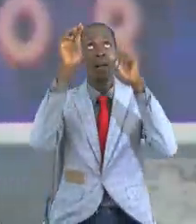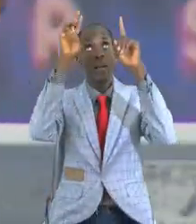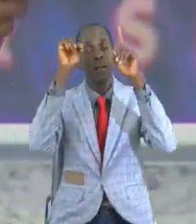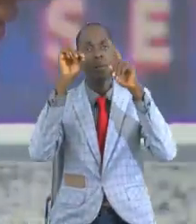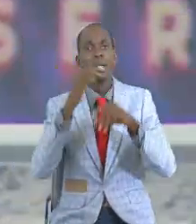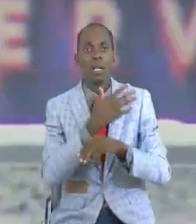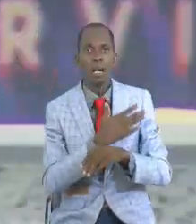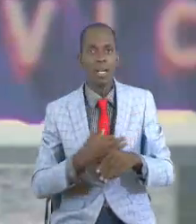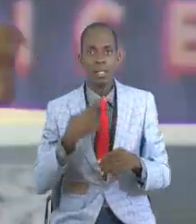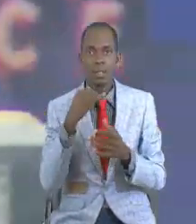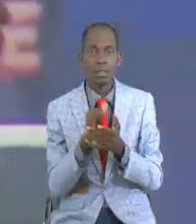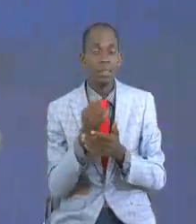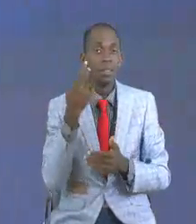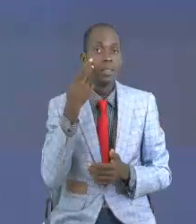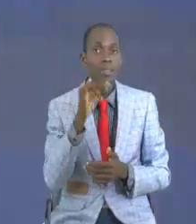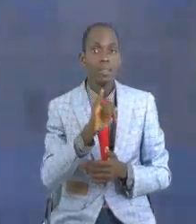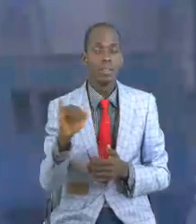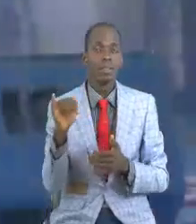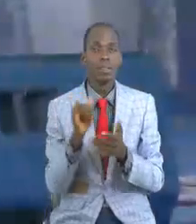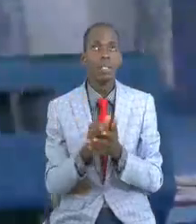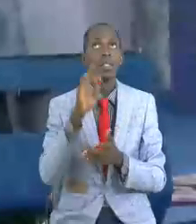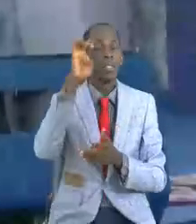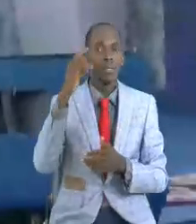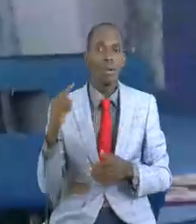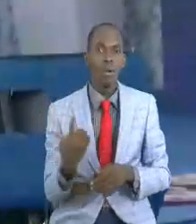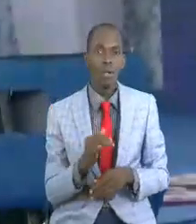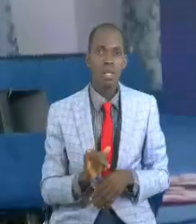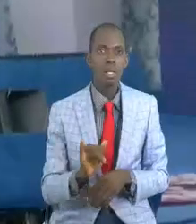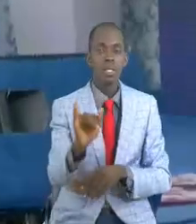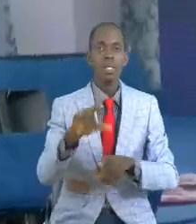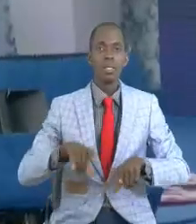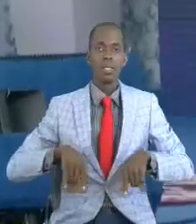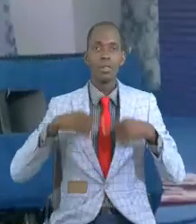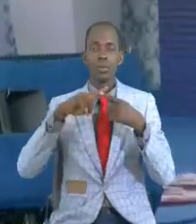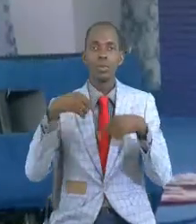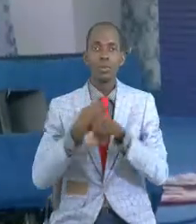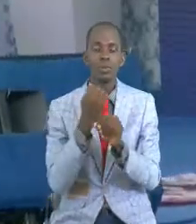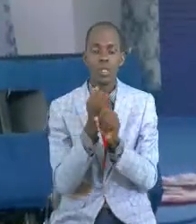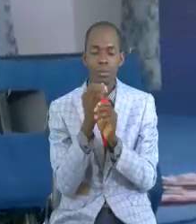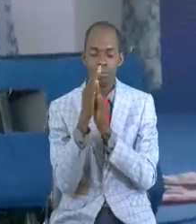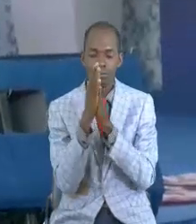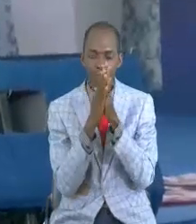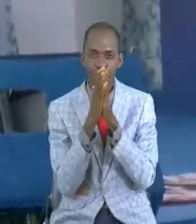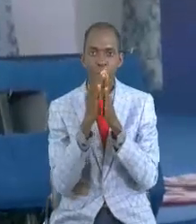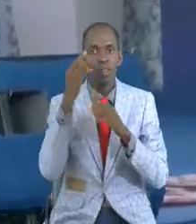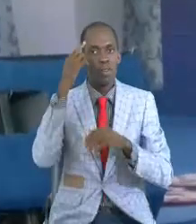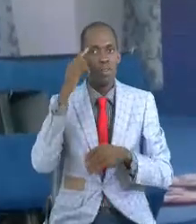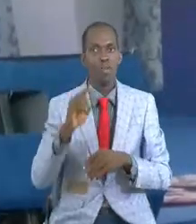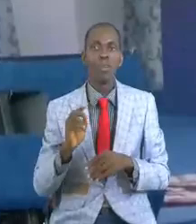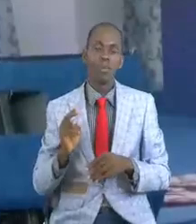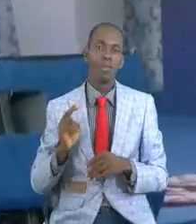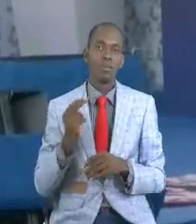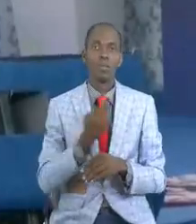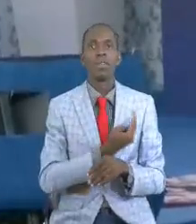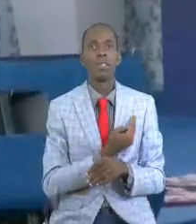says, seeing he ever liveth to make intercession for them. Look at verse 26. In